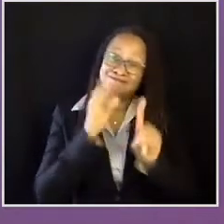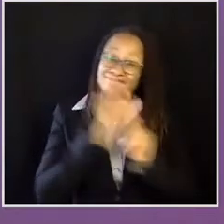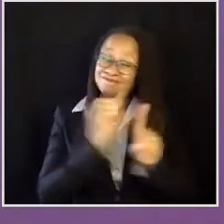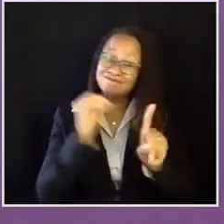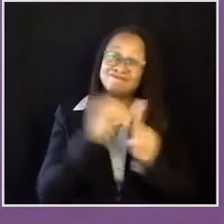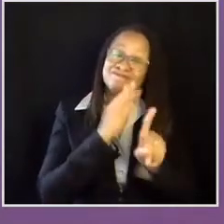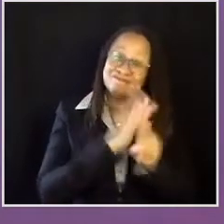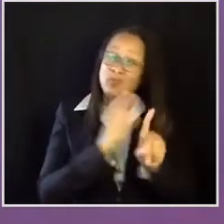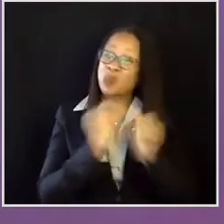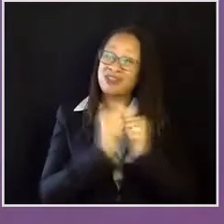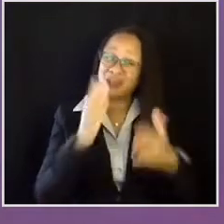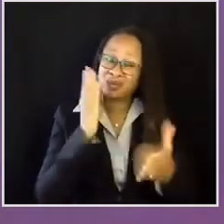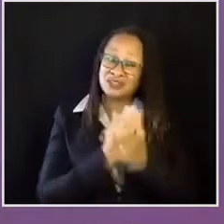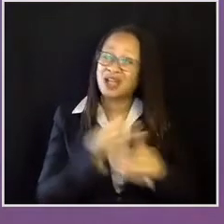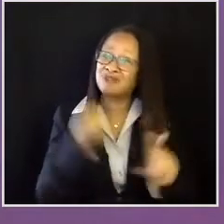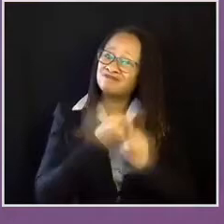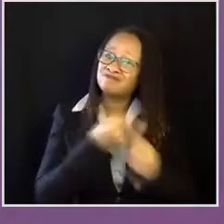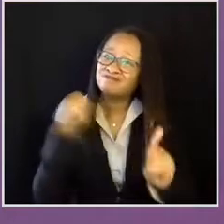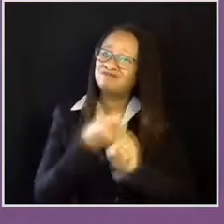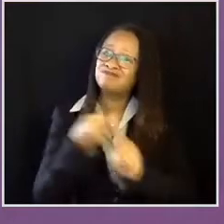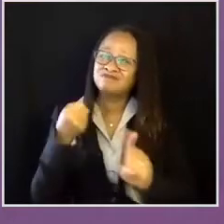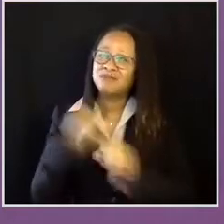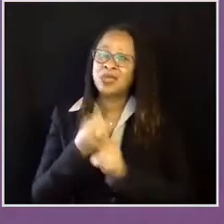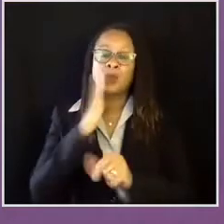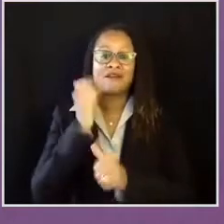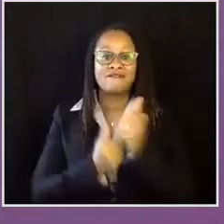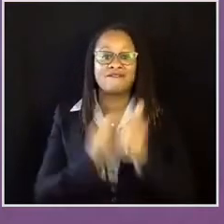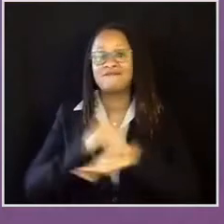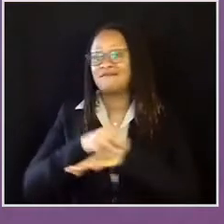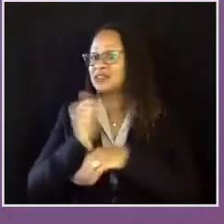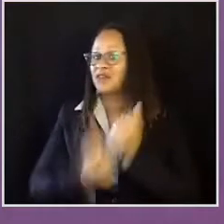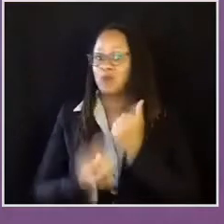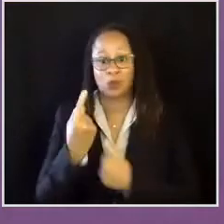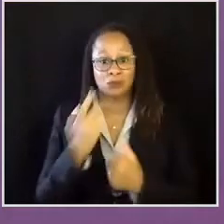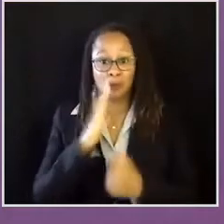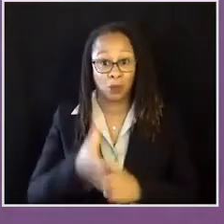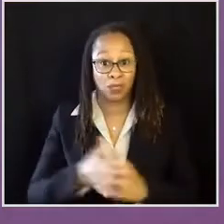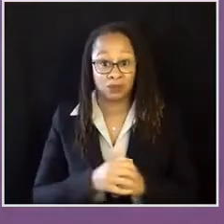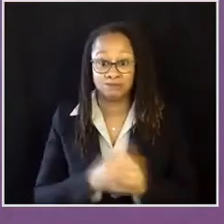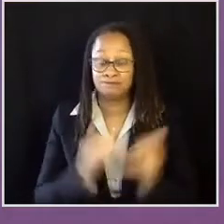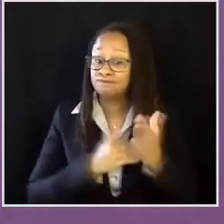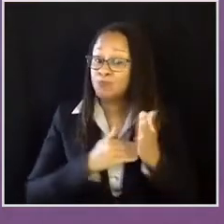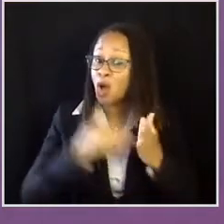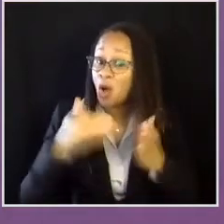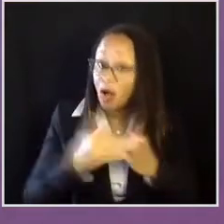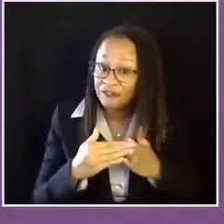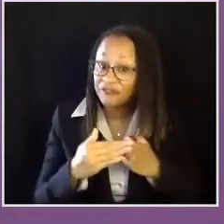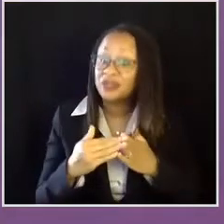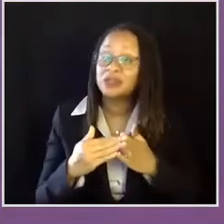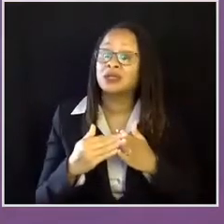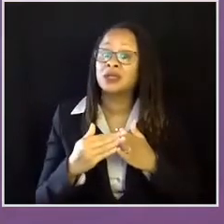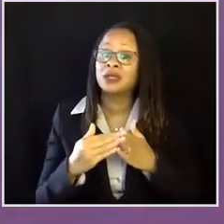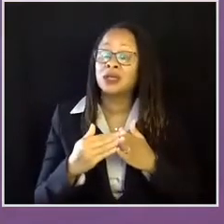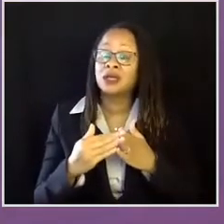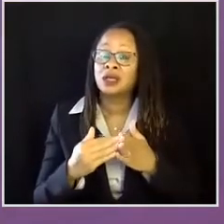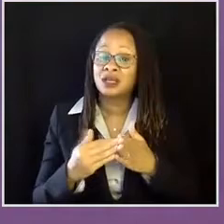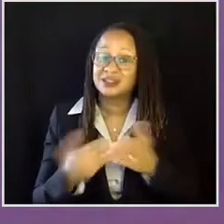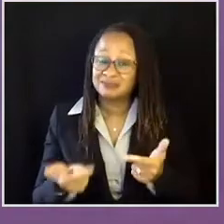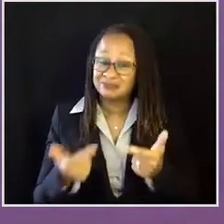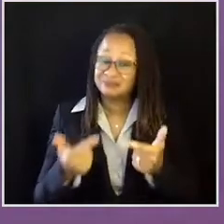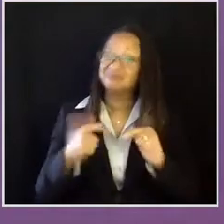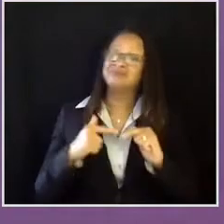affects every single solitary one of us. But too often, the brunt falls disproportionately on communities of